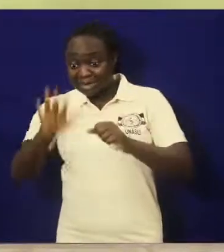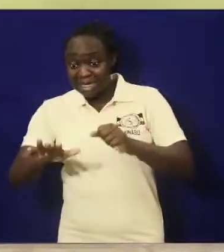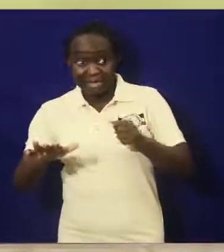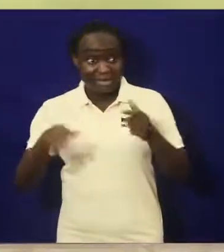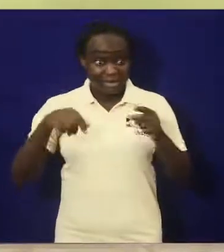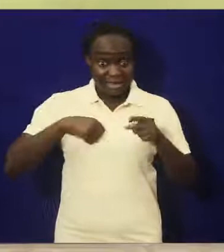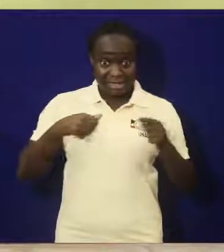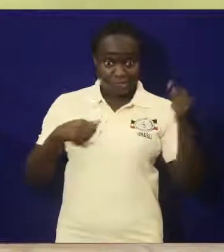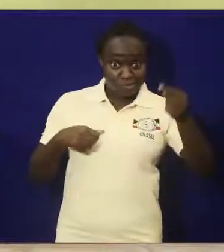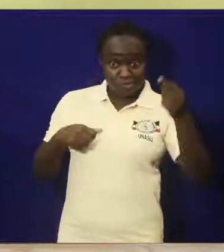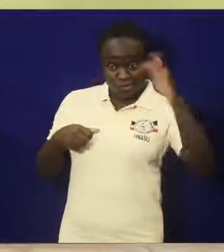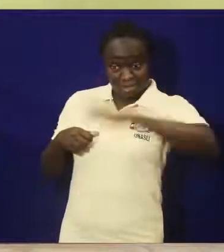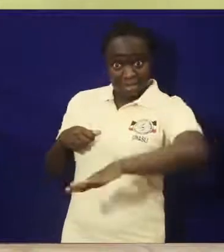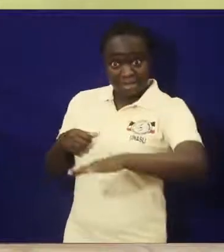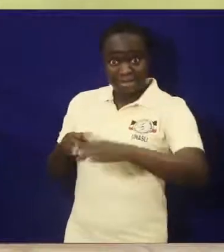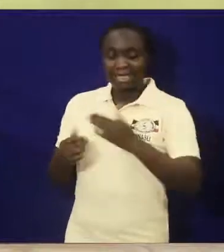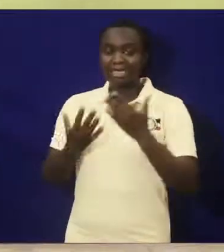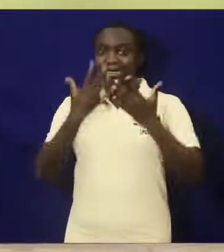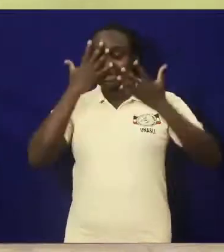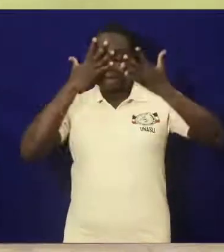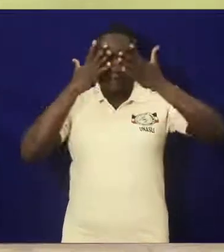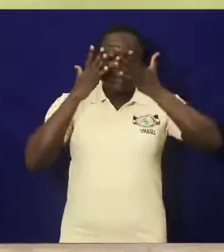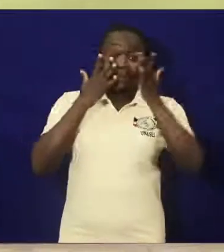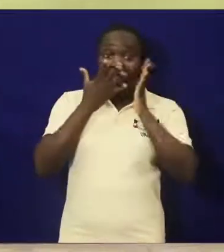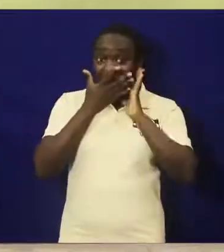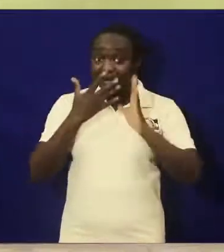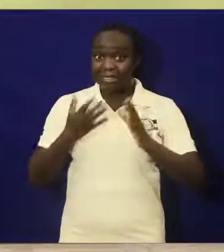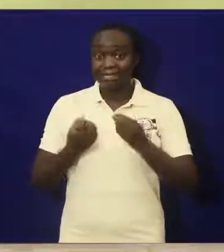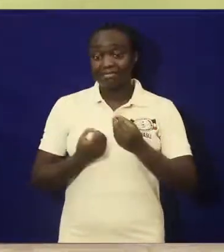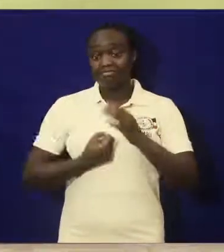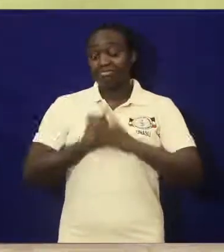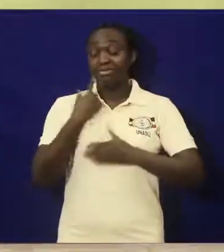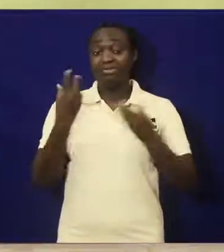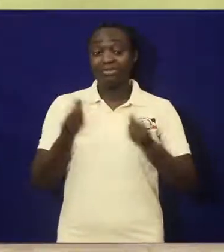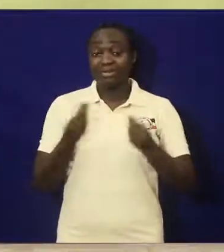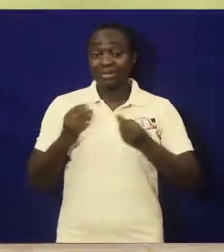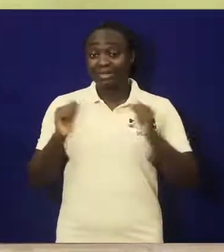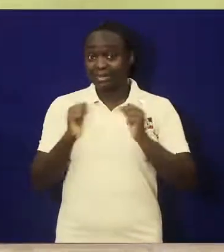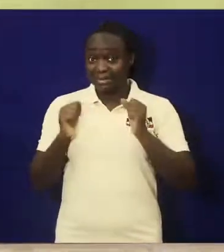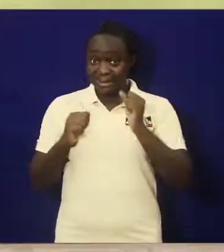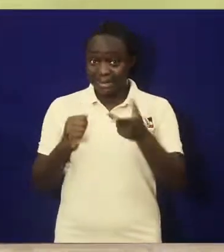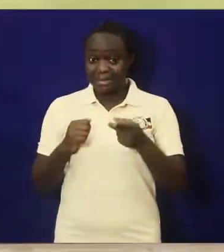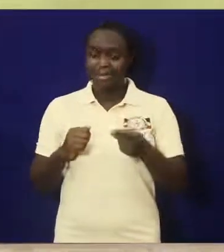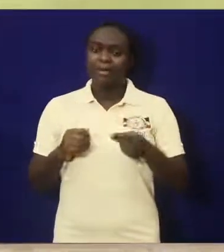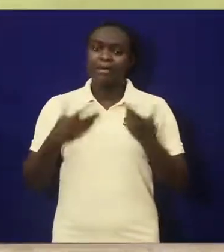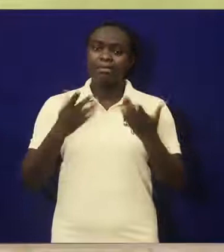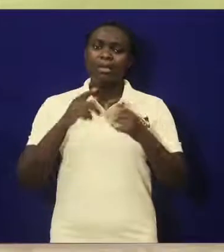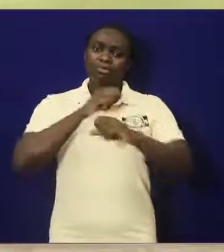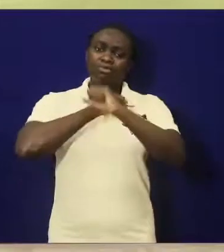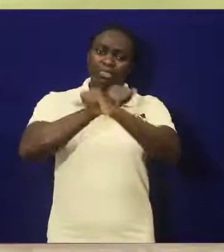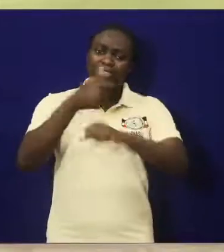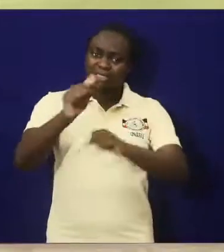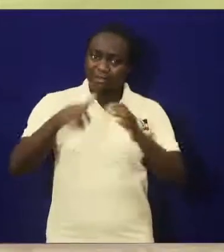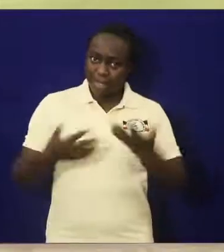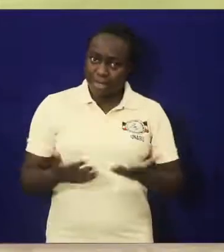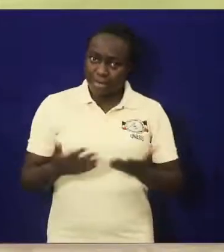your nose. The good news is you can prevent it by staying at